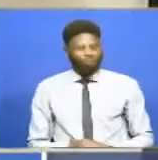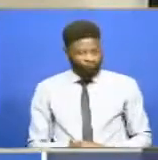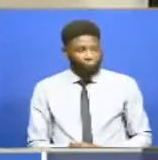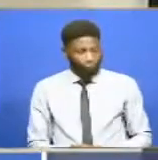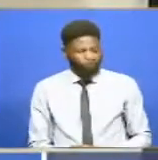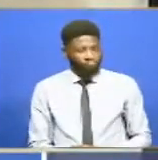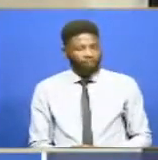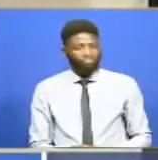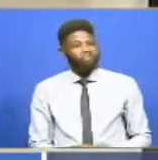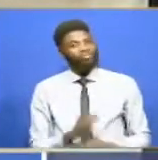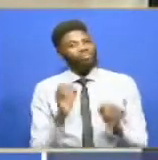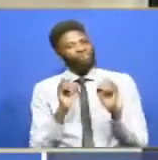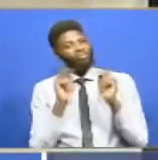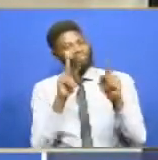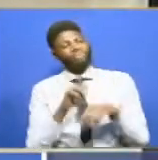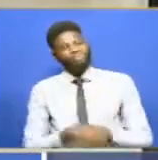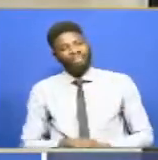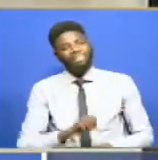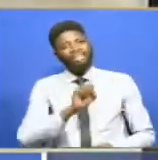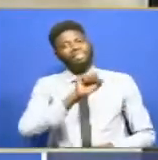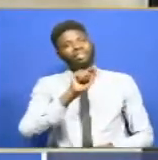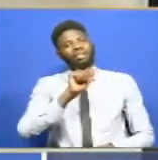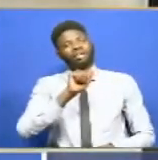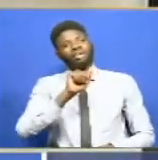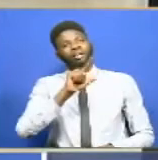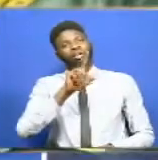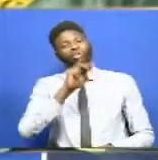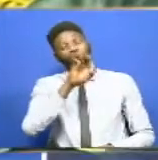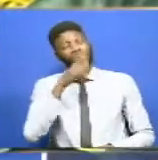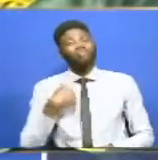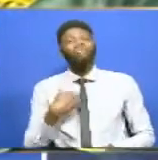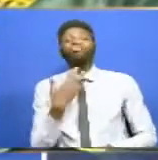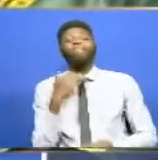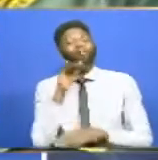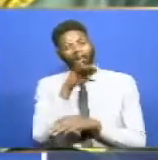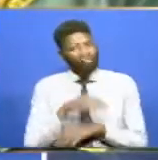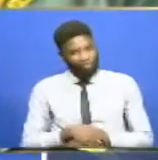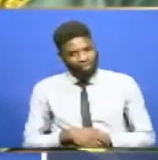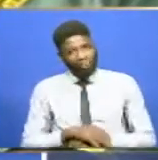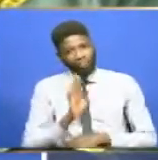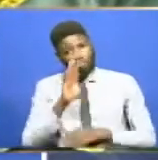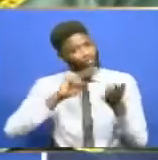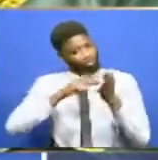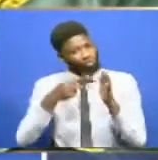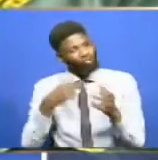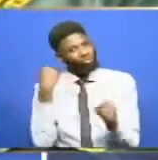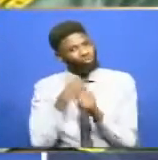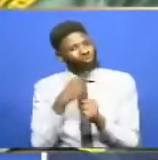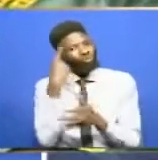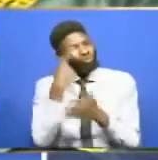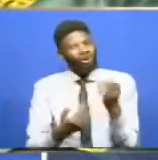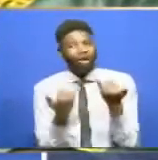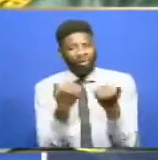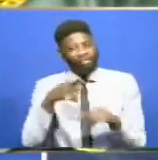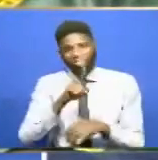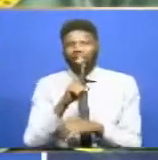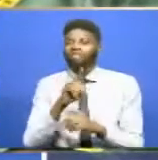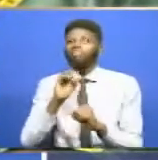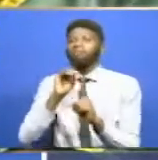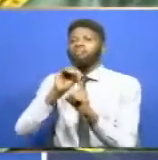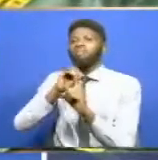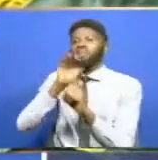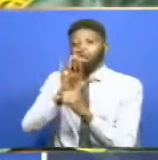And Salome, let me now get to your project, what you're doing currently. You are mentoring your